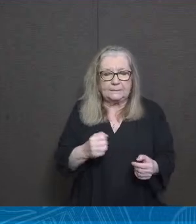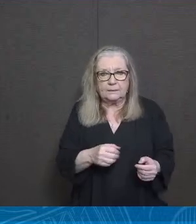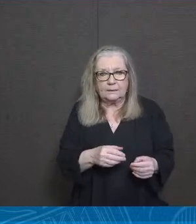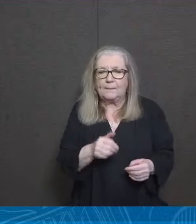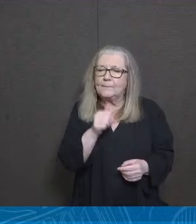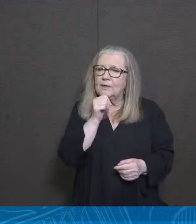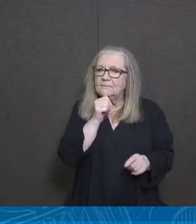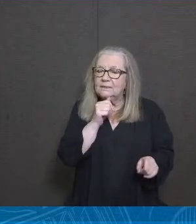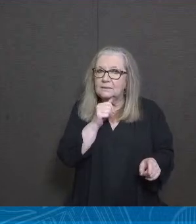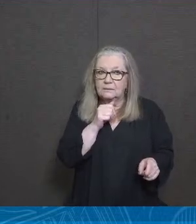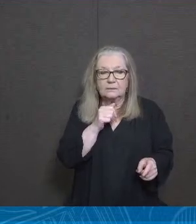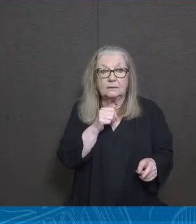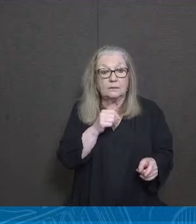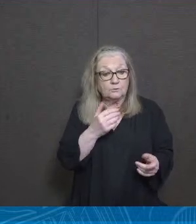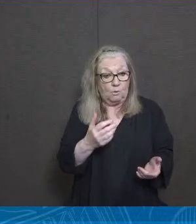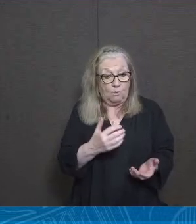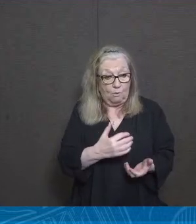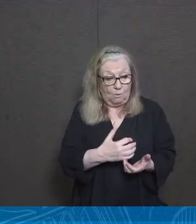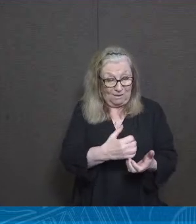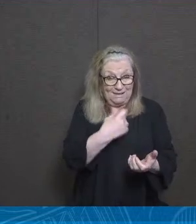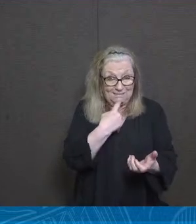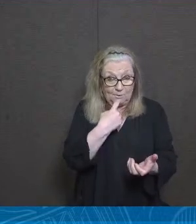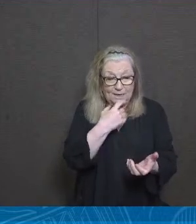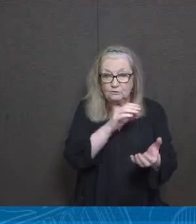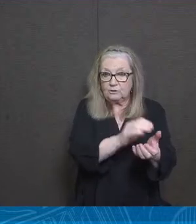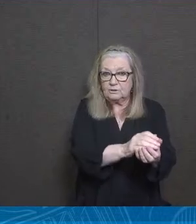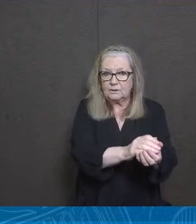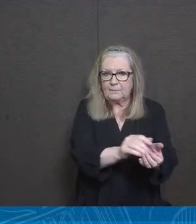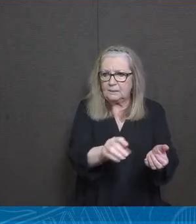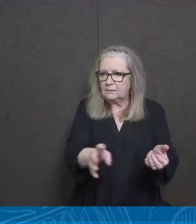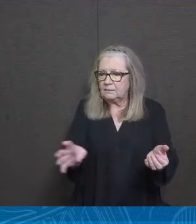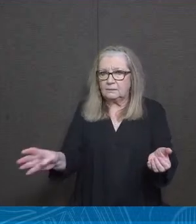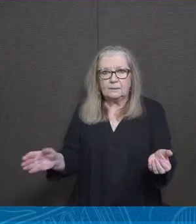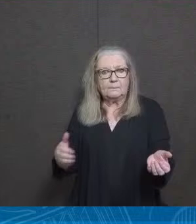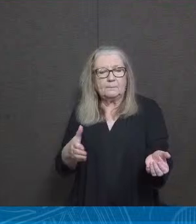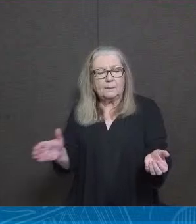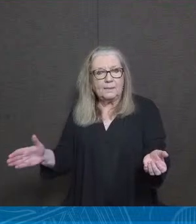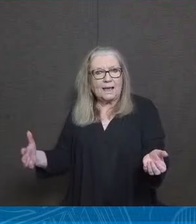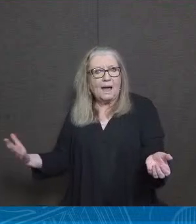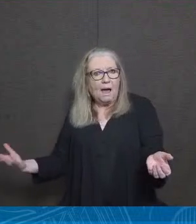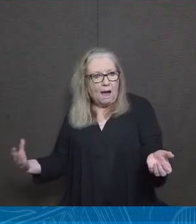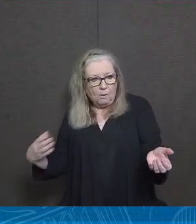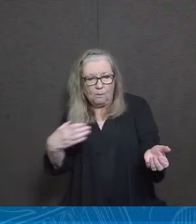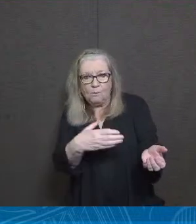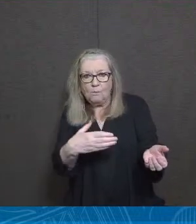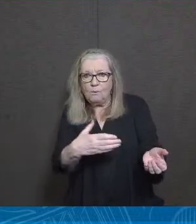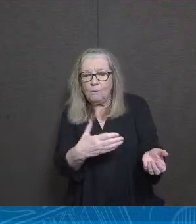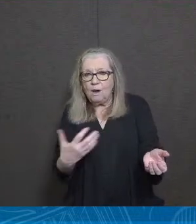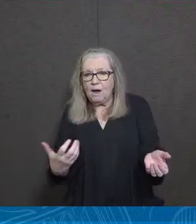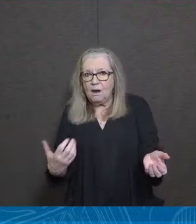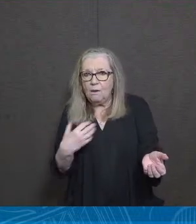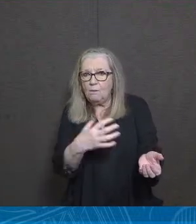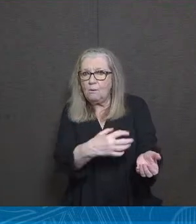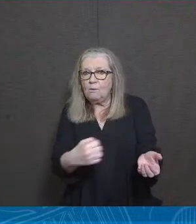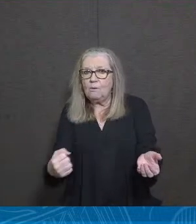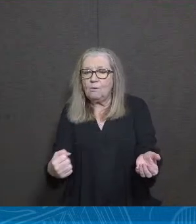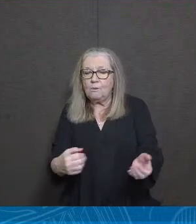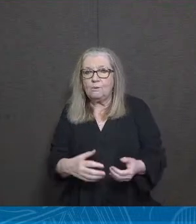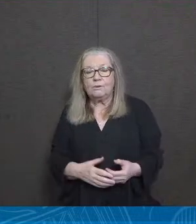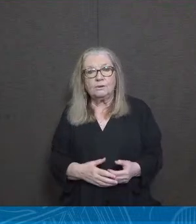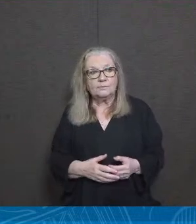equitably accessible? So that's an excellent question. So who wants to answer? Yeah, so